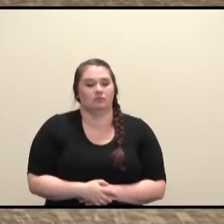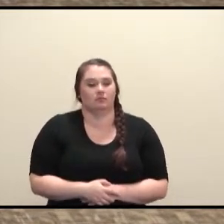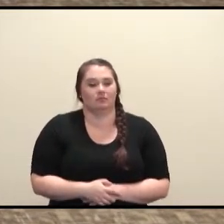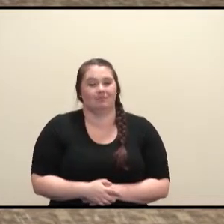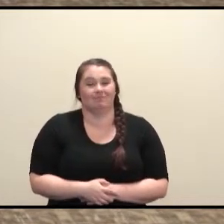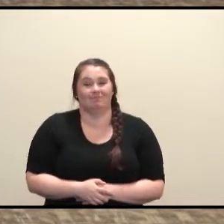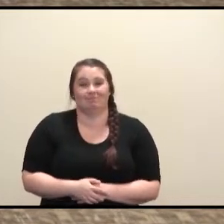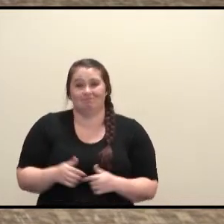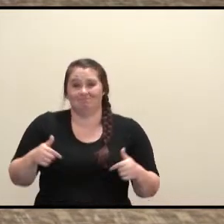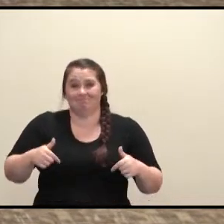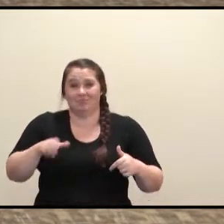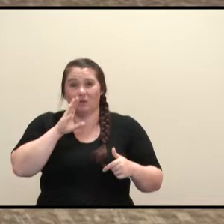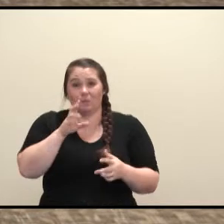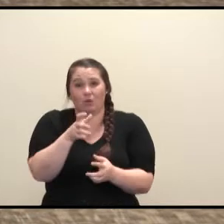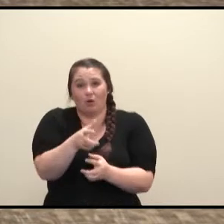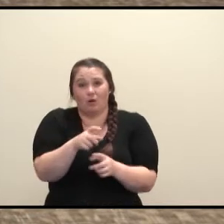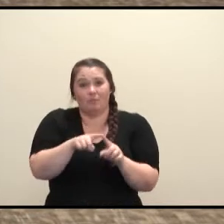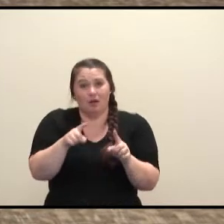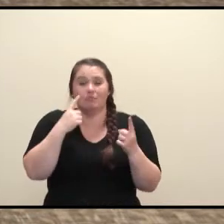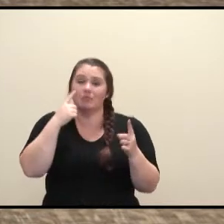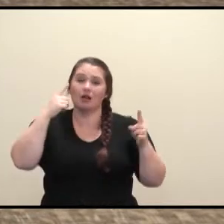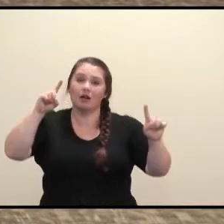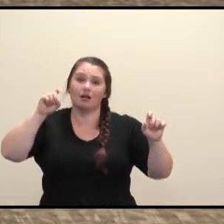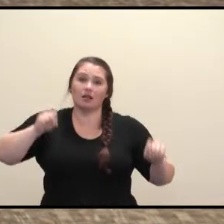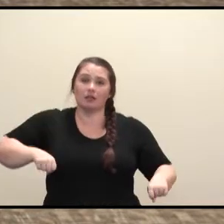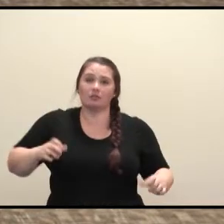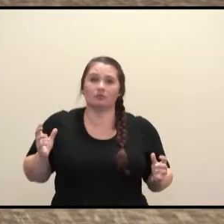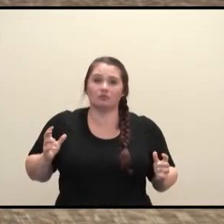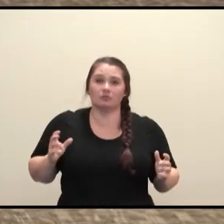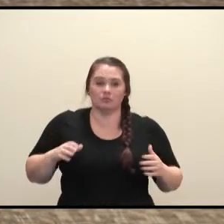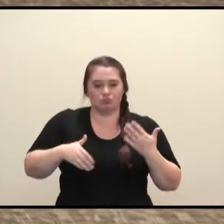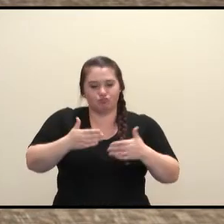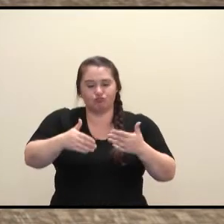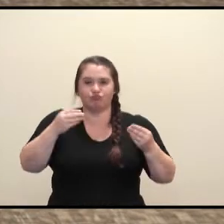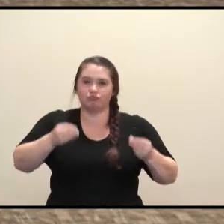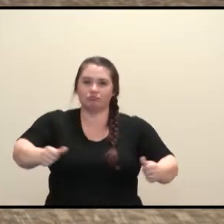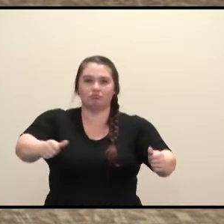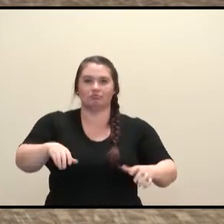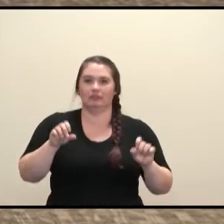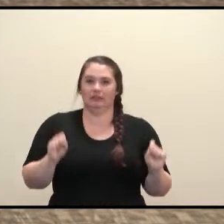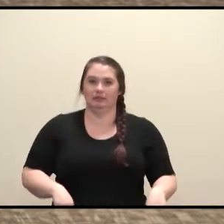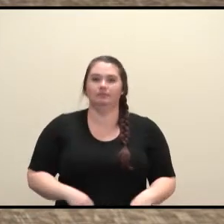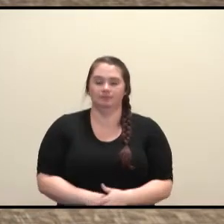hard, but we can do it. We can make this happen.